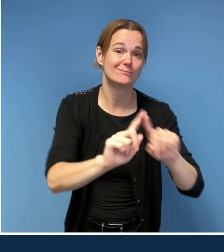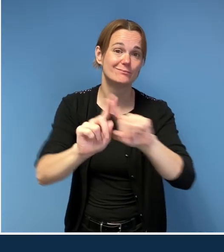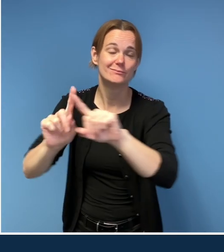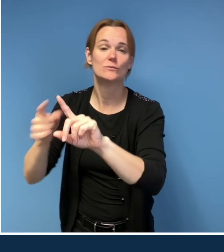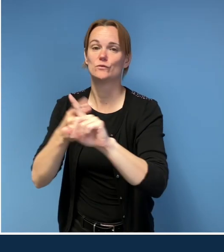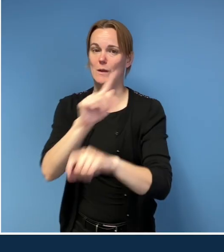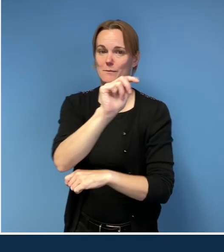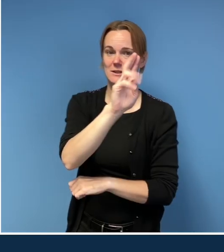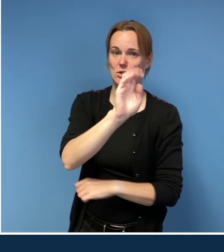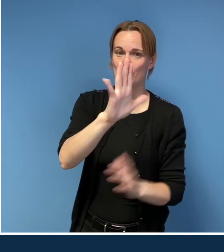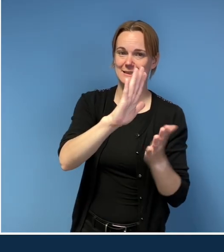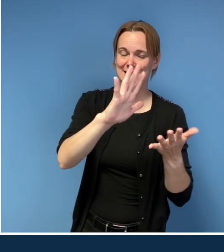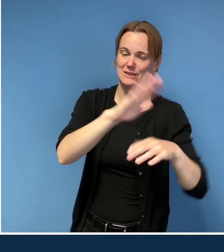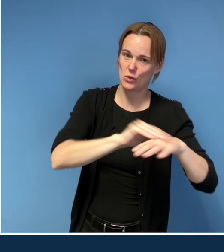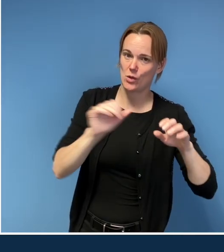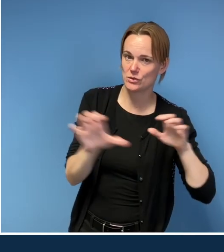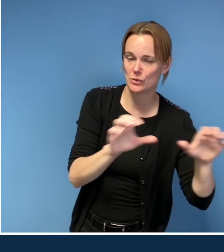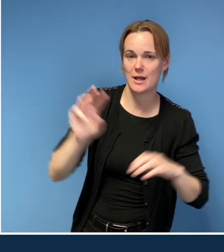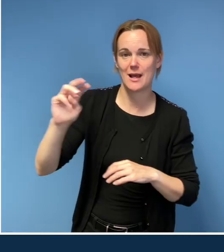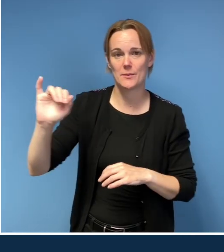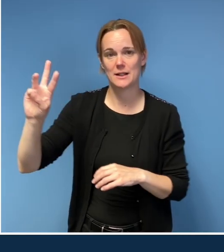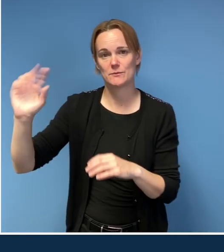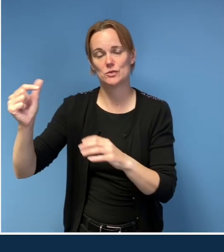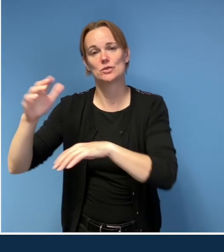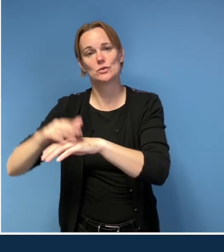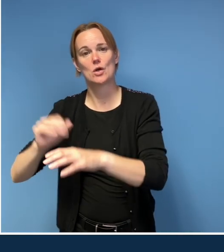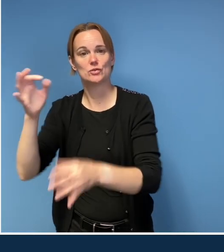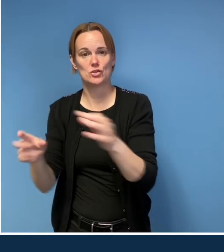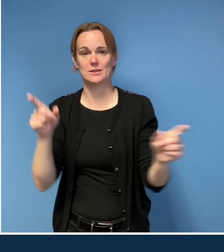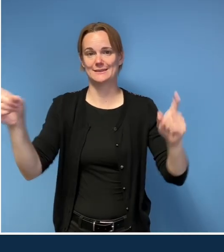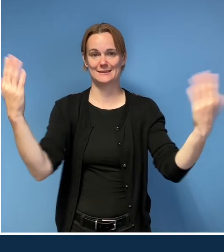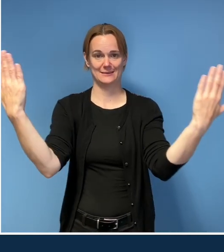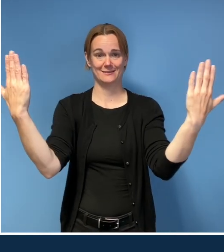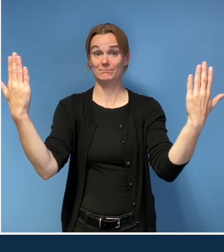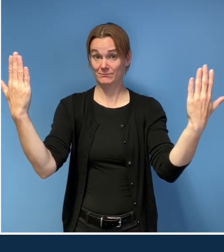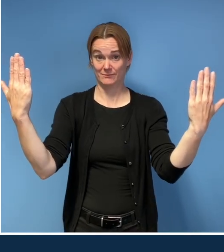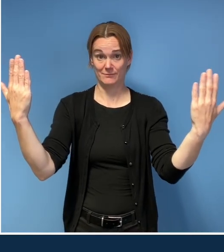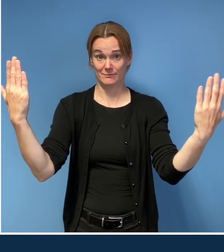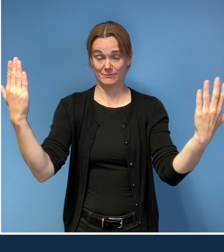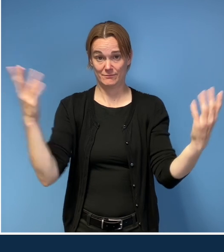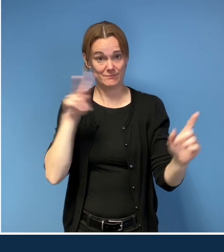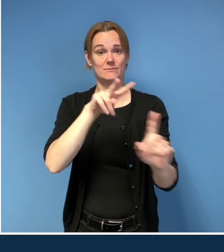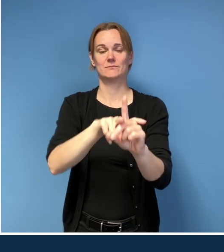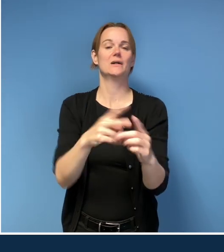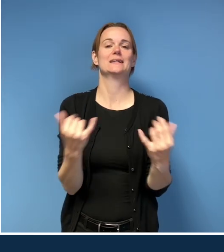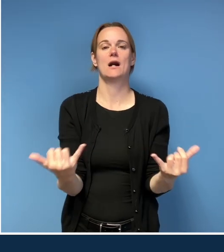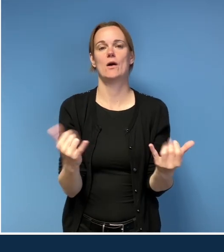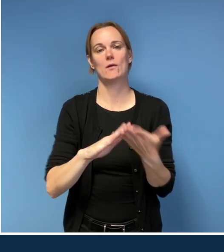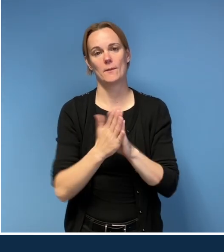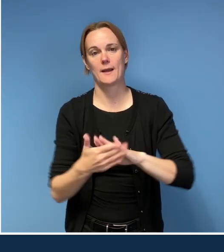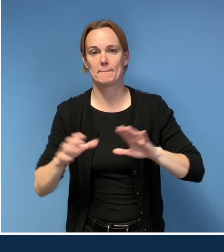TRC calls to action and the MMIWG's calls to justice, that to me is where we start putting into